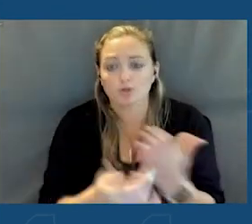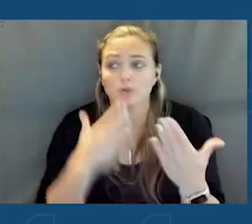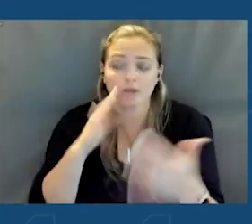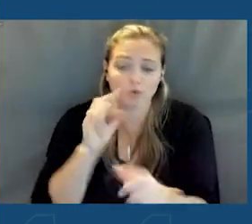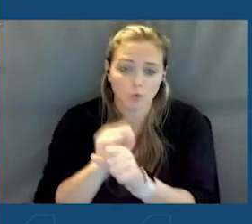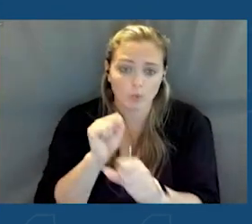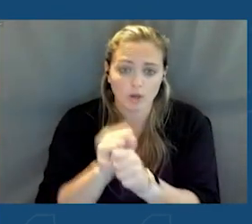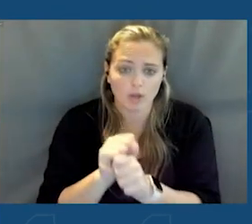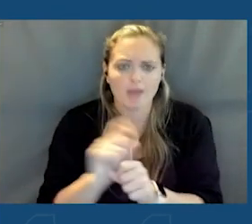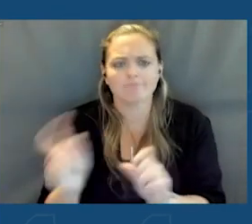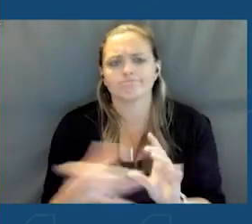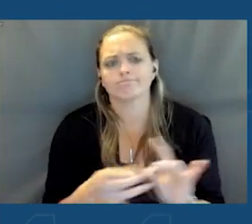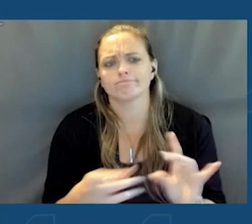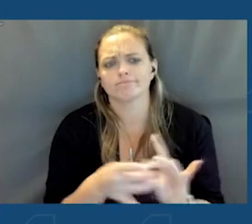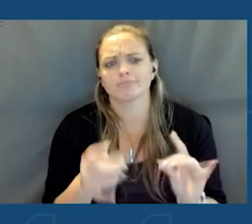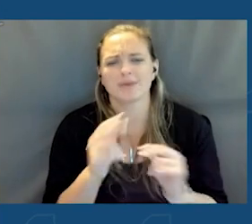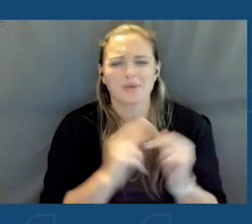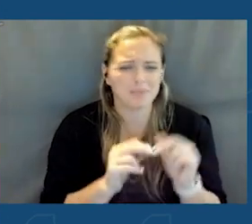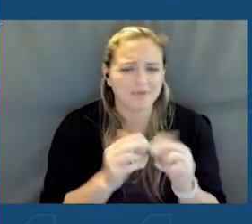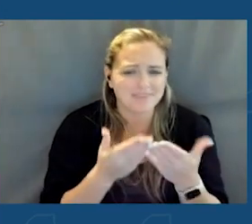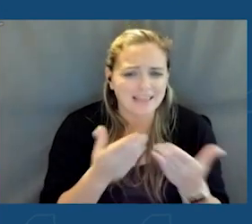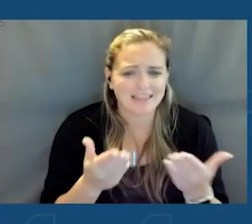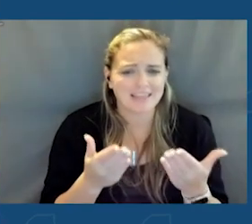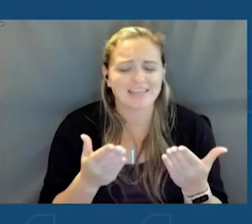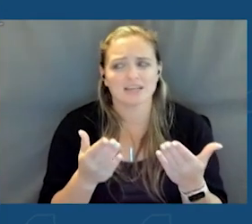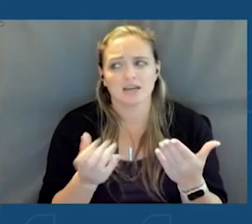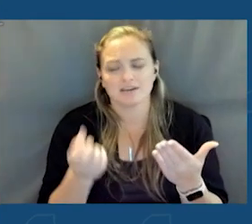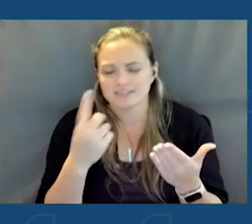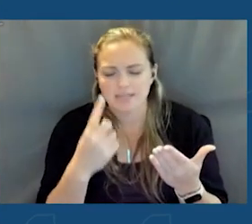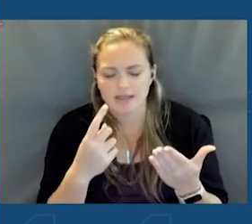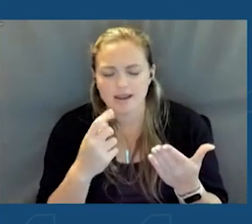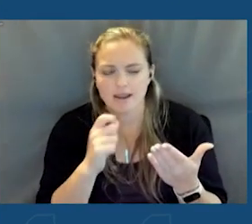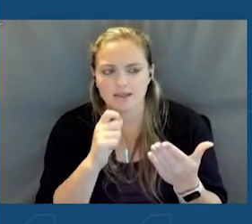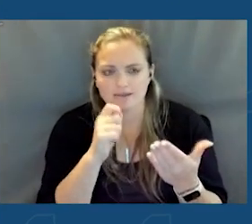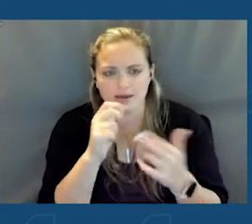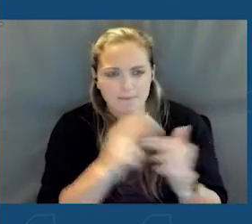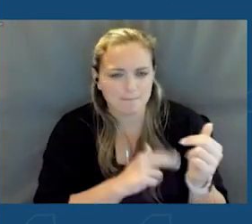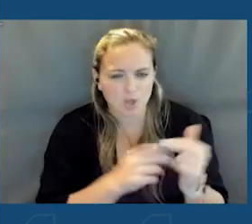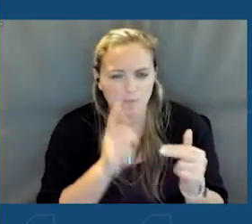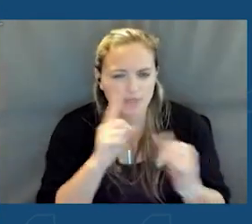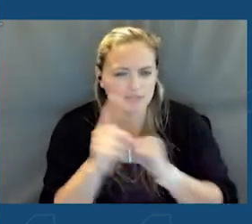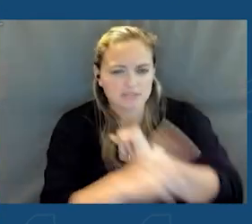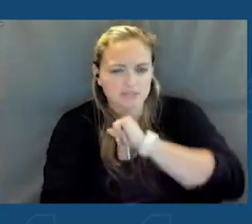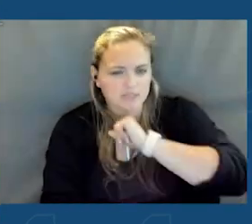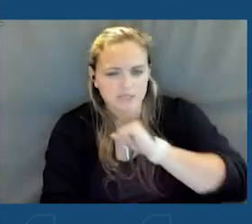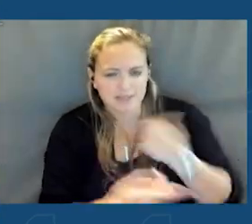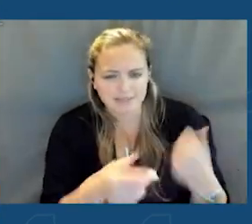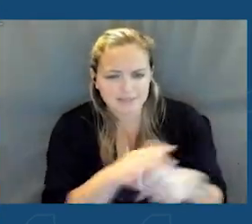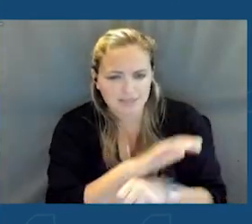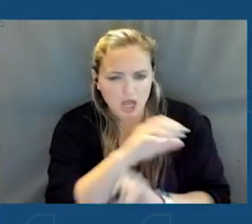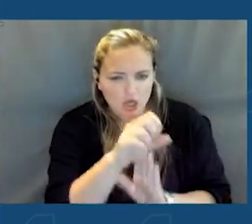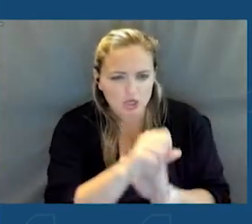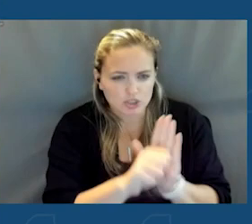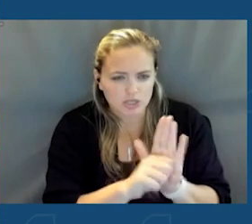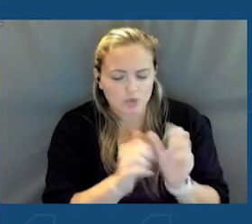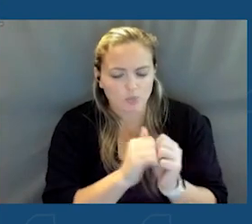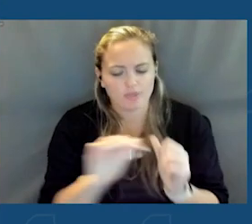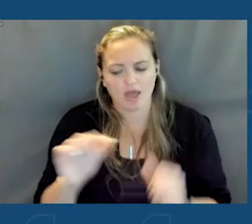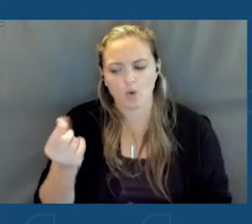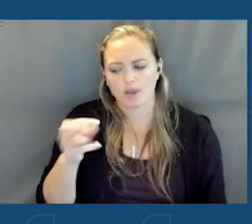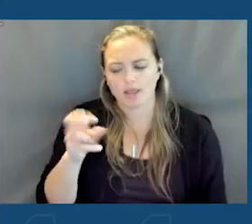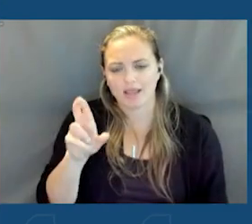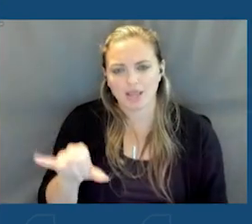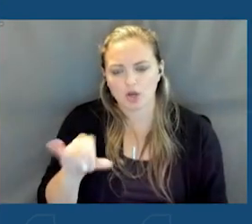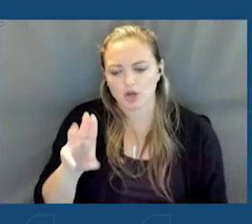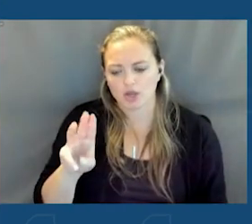I mentioned building things. Nothing gets built of consequence in this entire state without Gary LaBarbera and his